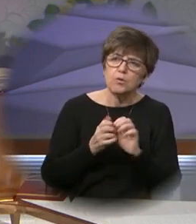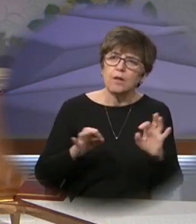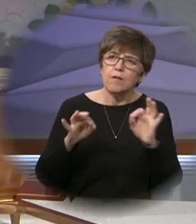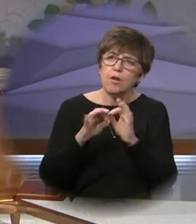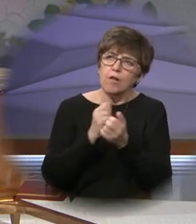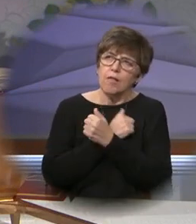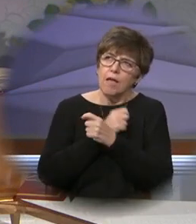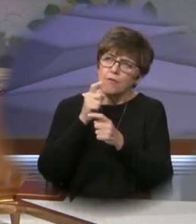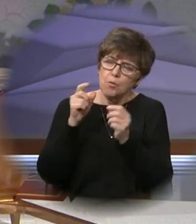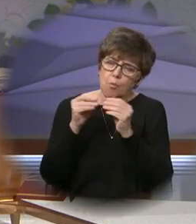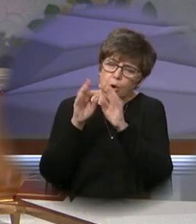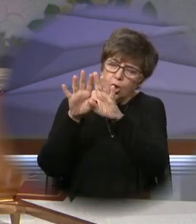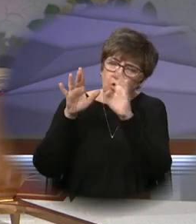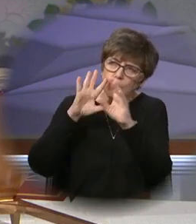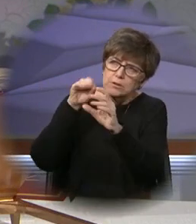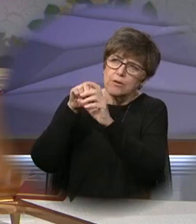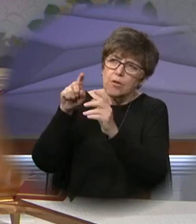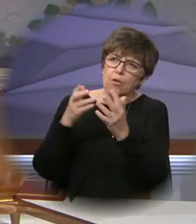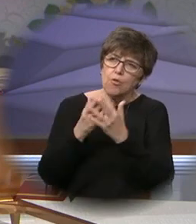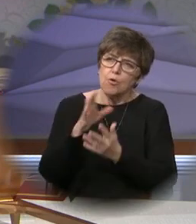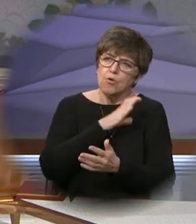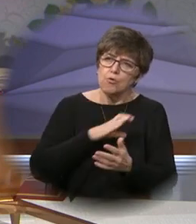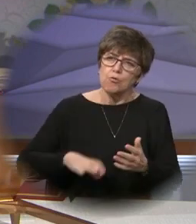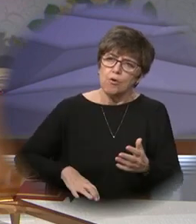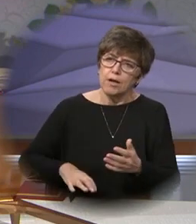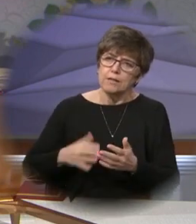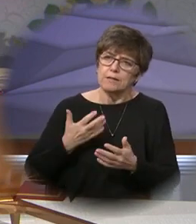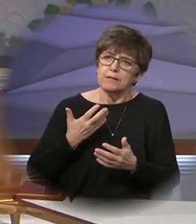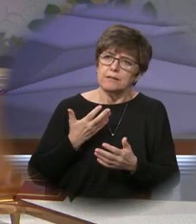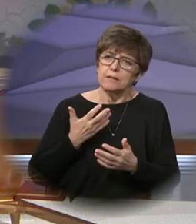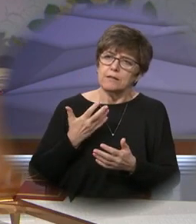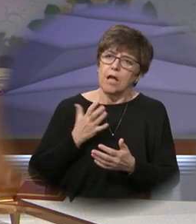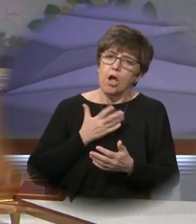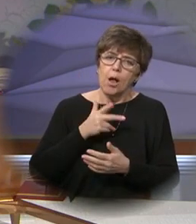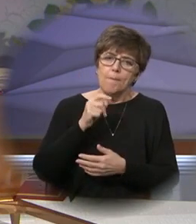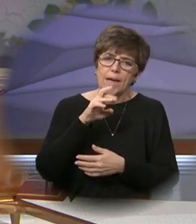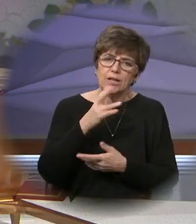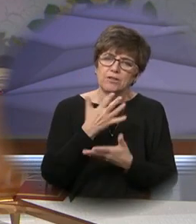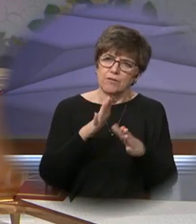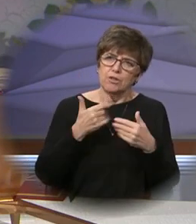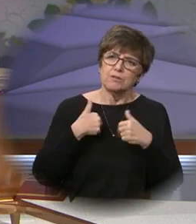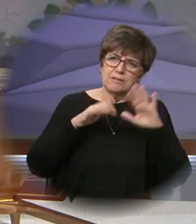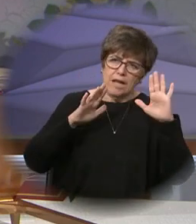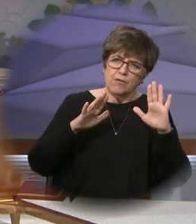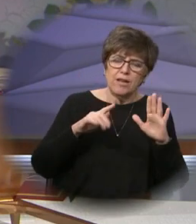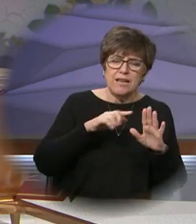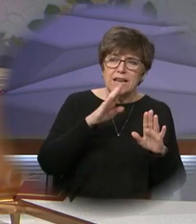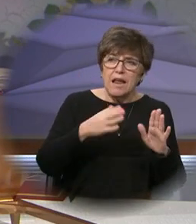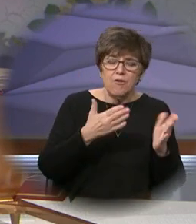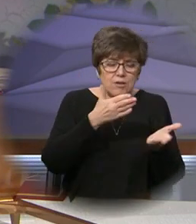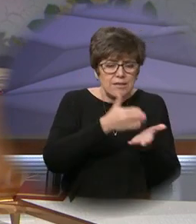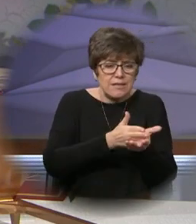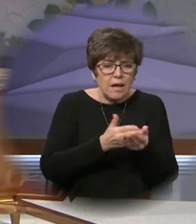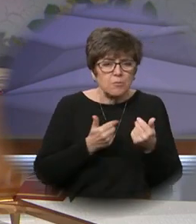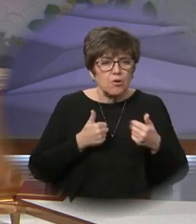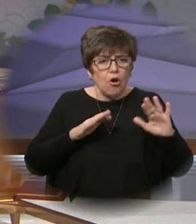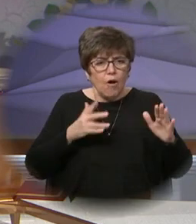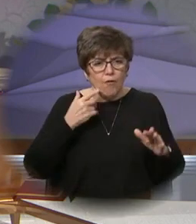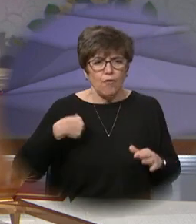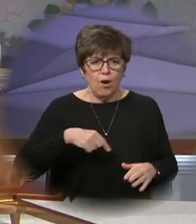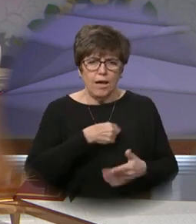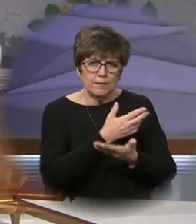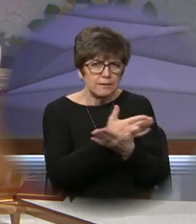you yet more gloriously when Christ our Passover has been sacrificed. He never ceases to offer himself for